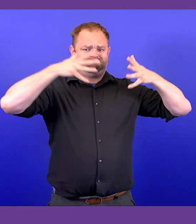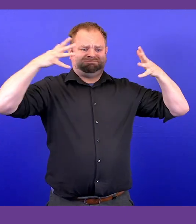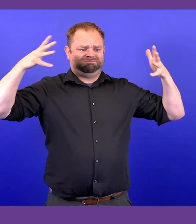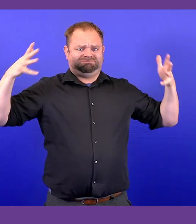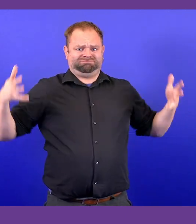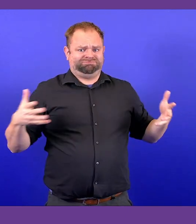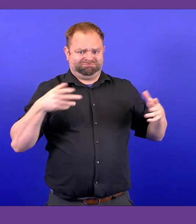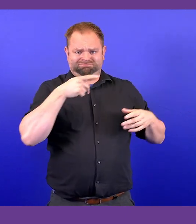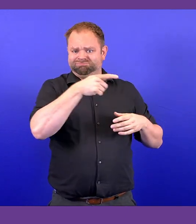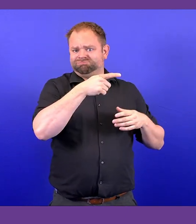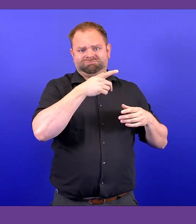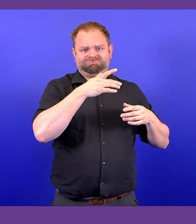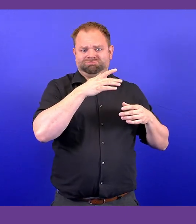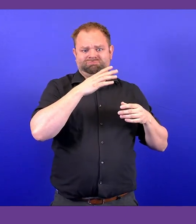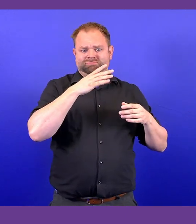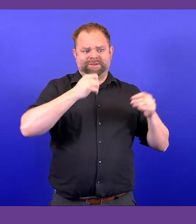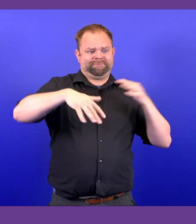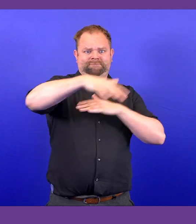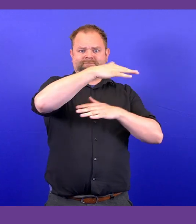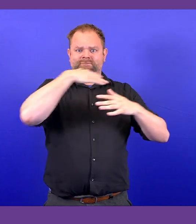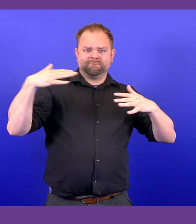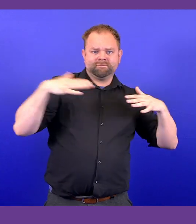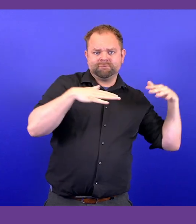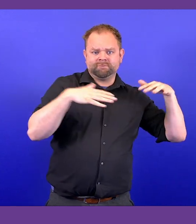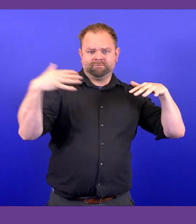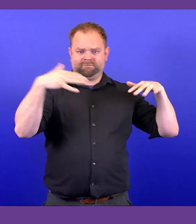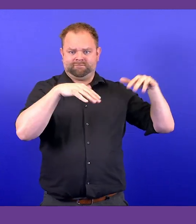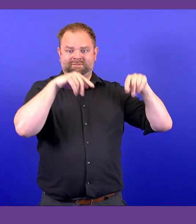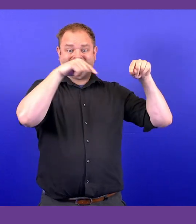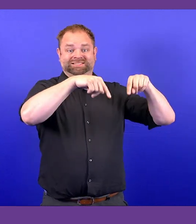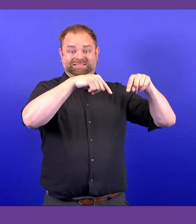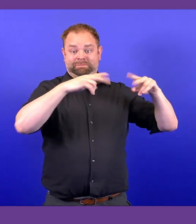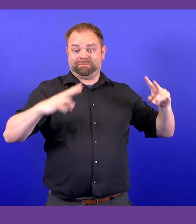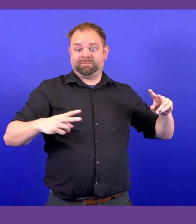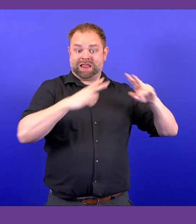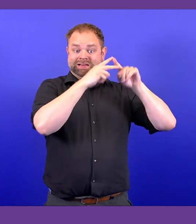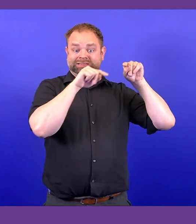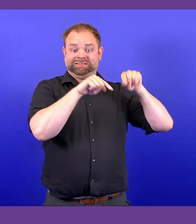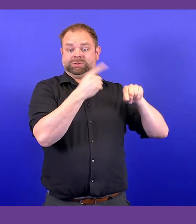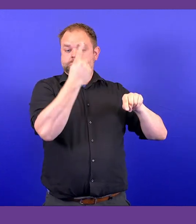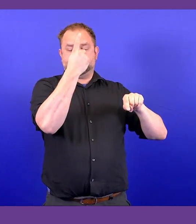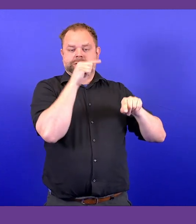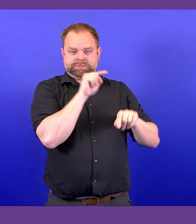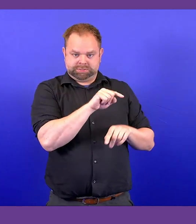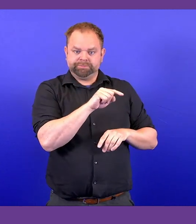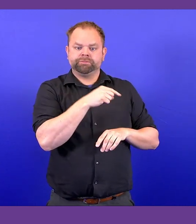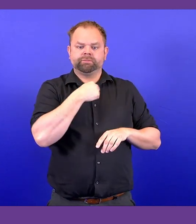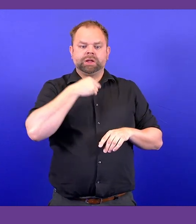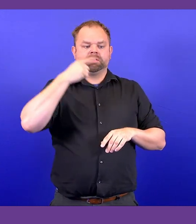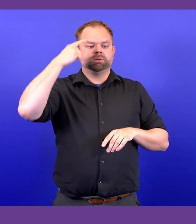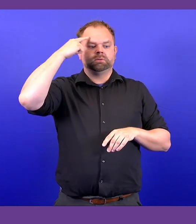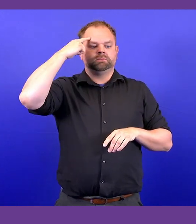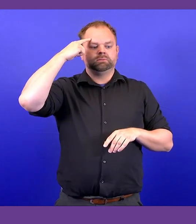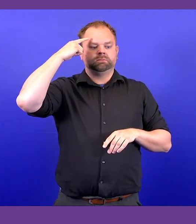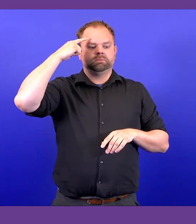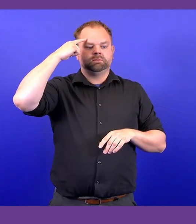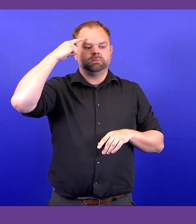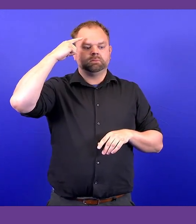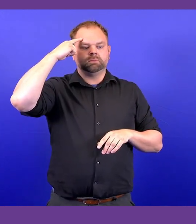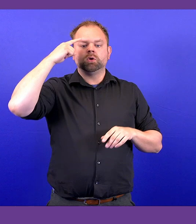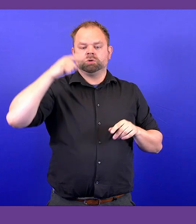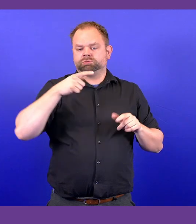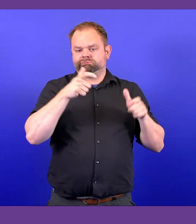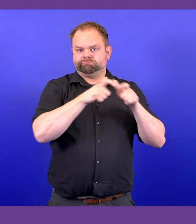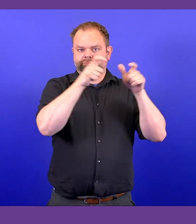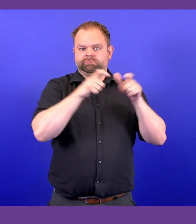10 years ago. They had trials in the stations with non-users of the station, just to make sure they were able to find their